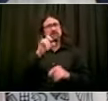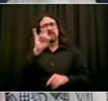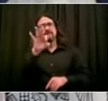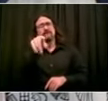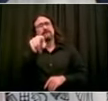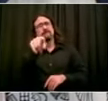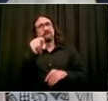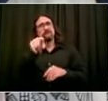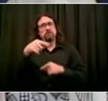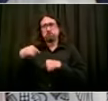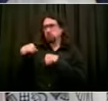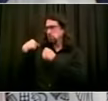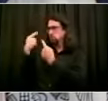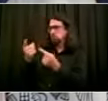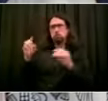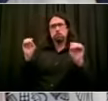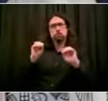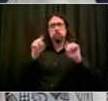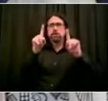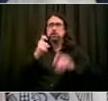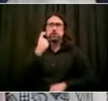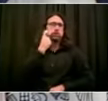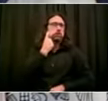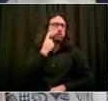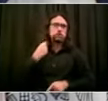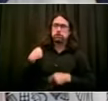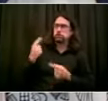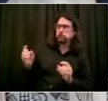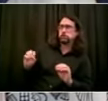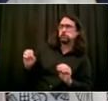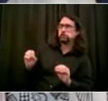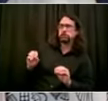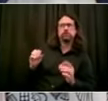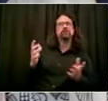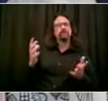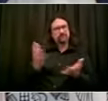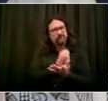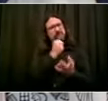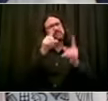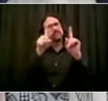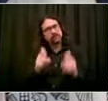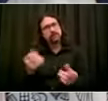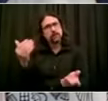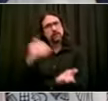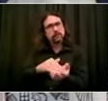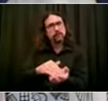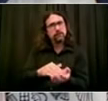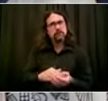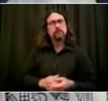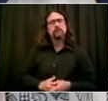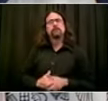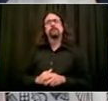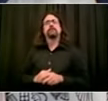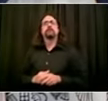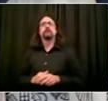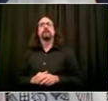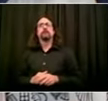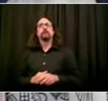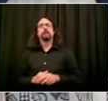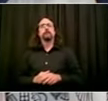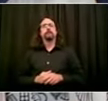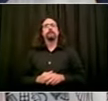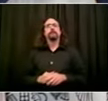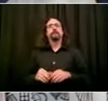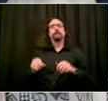testing, what I've indicated to you, we do not see a citywide resurgence.